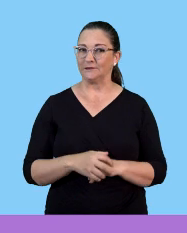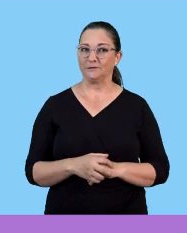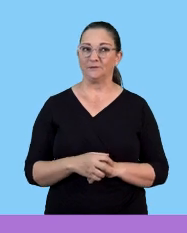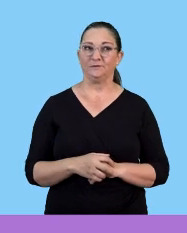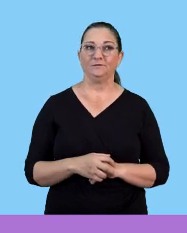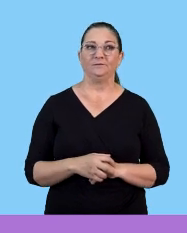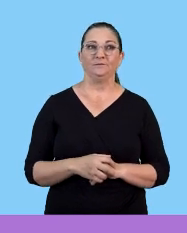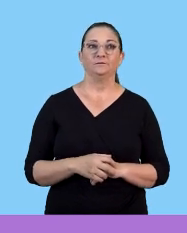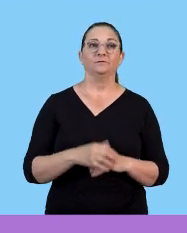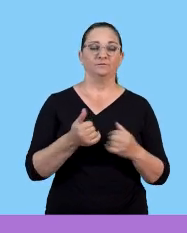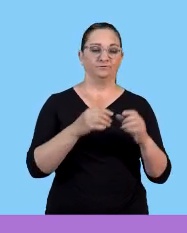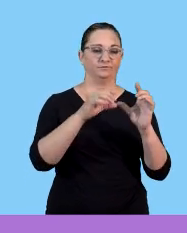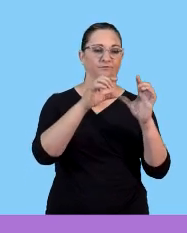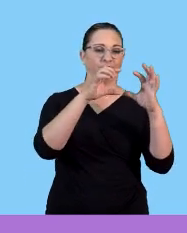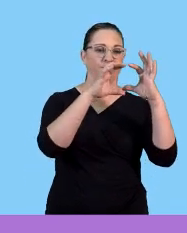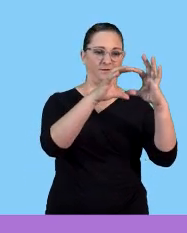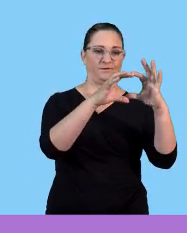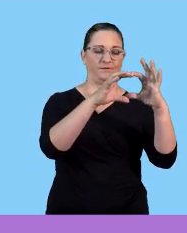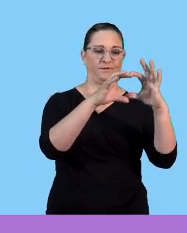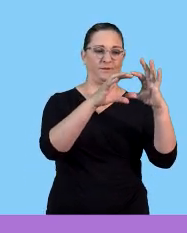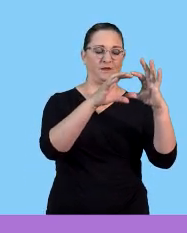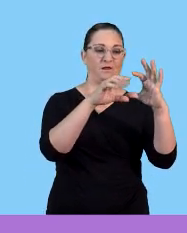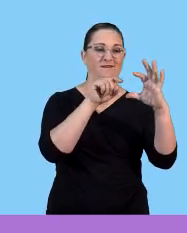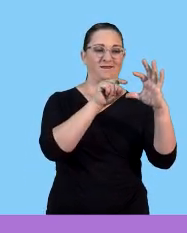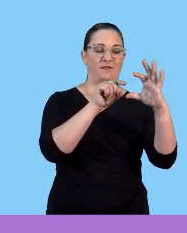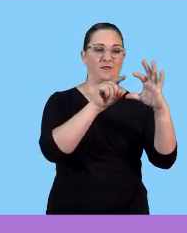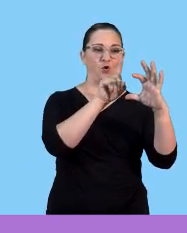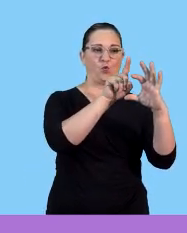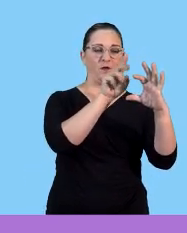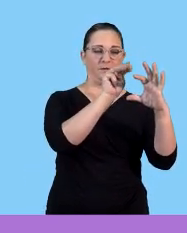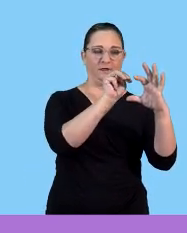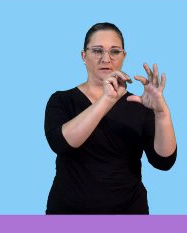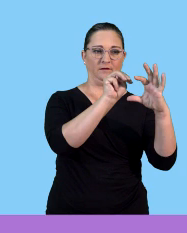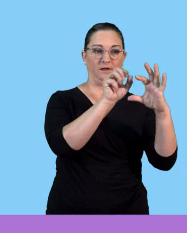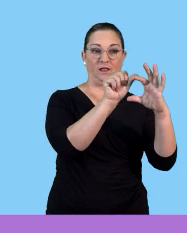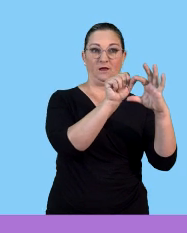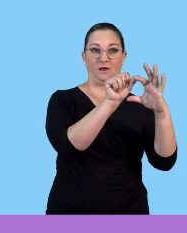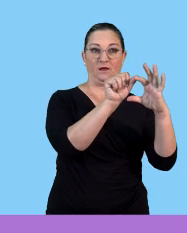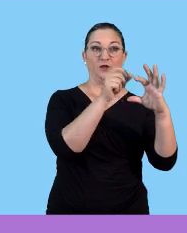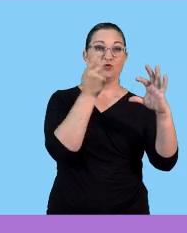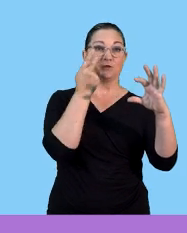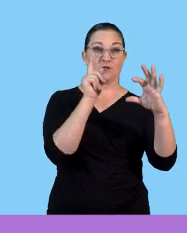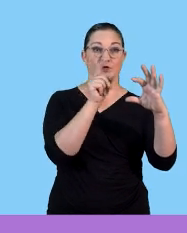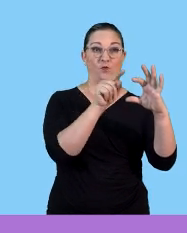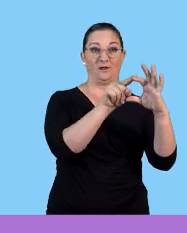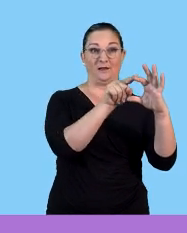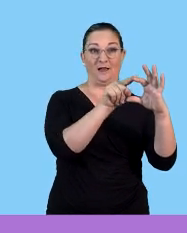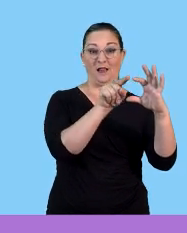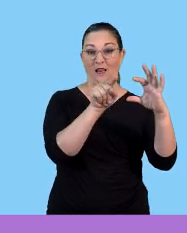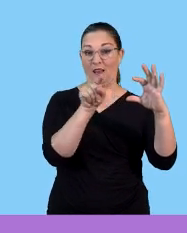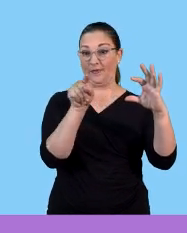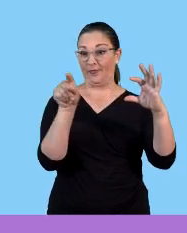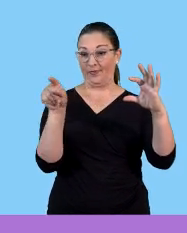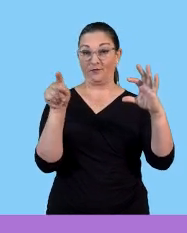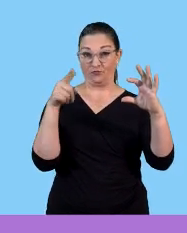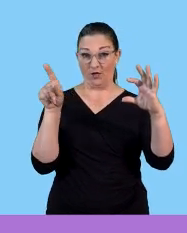this, all right, there you go. There's one patch of land. Now, if it's going across the length, you agree it's going across